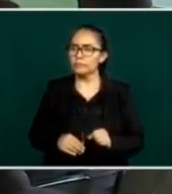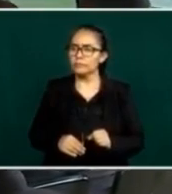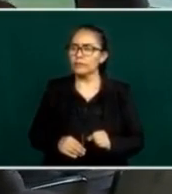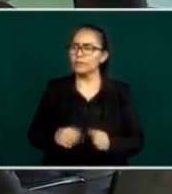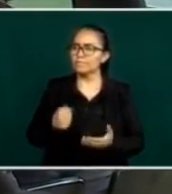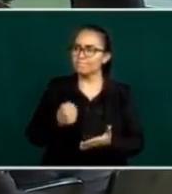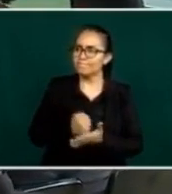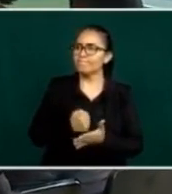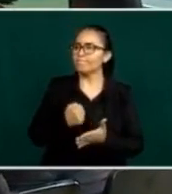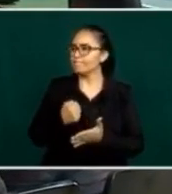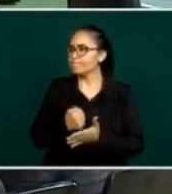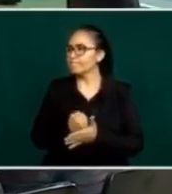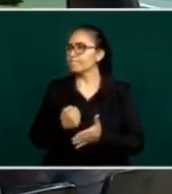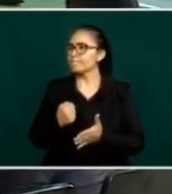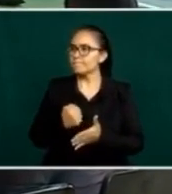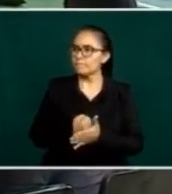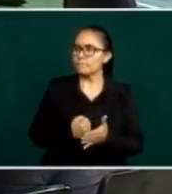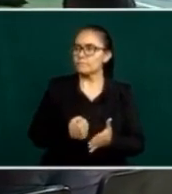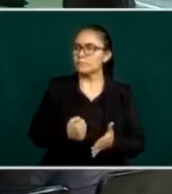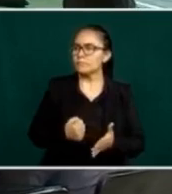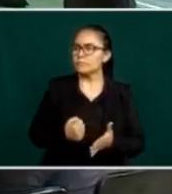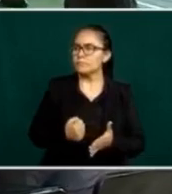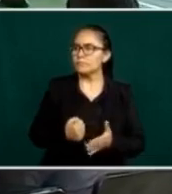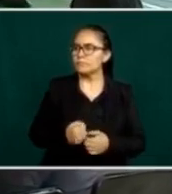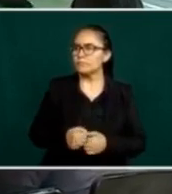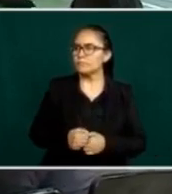they are insisting.